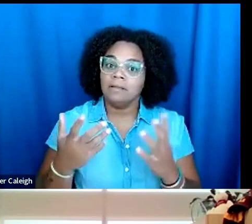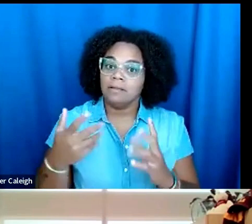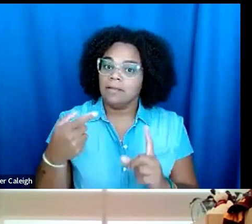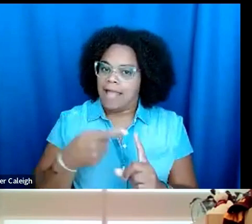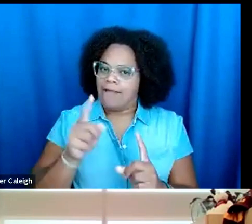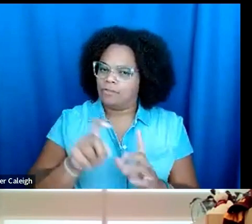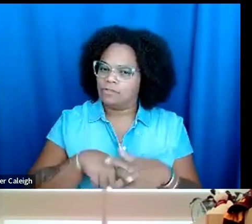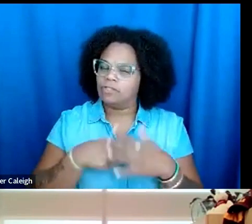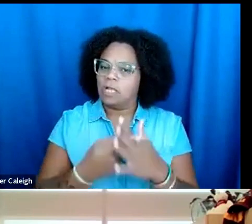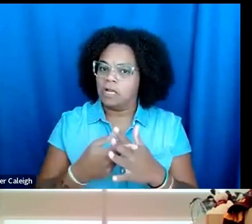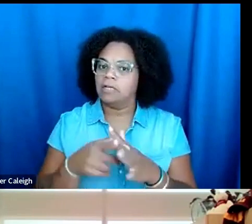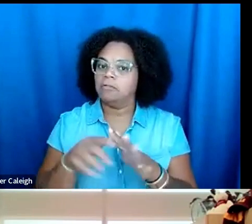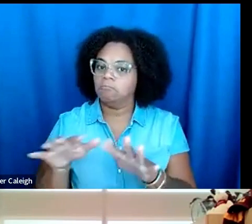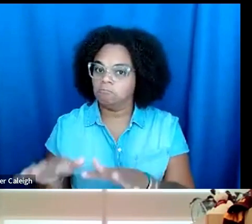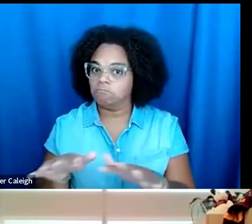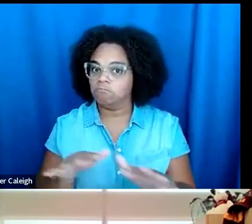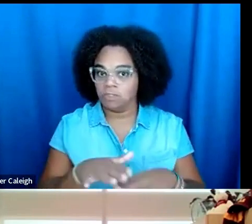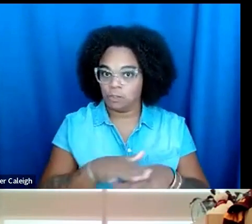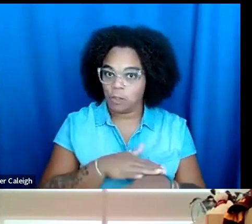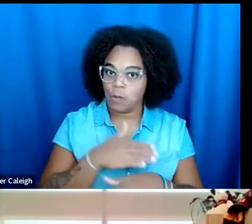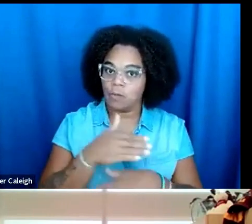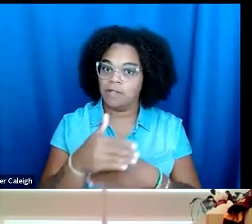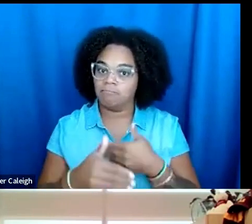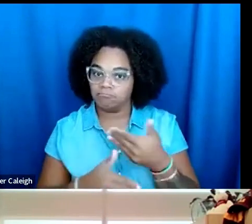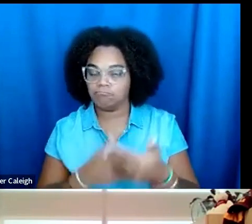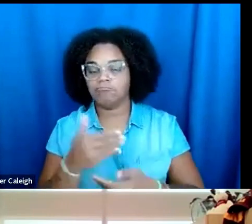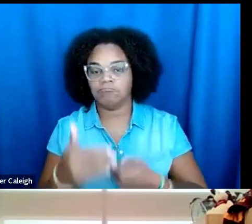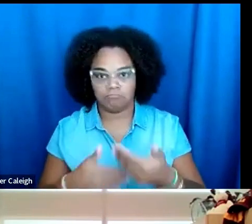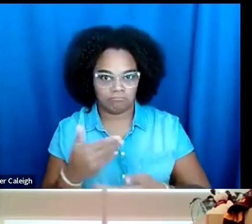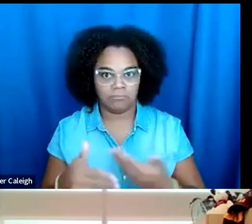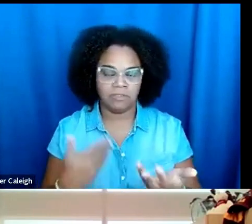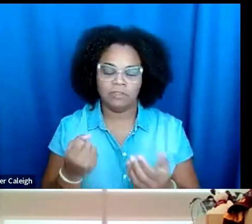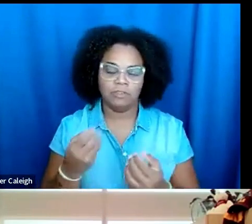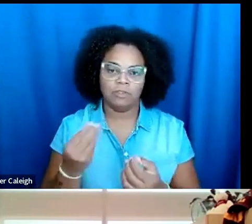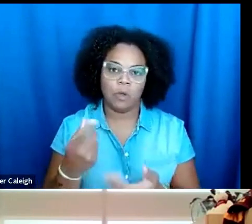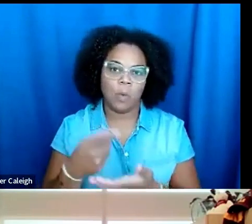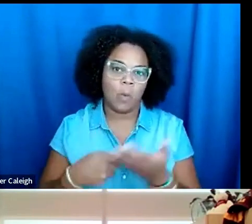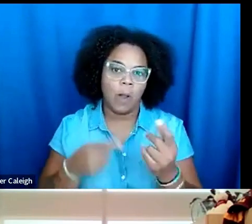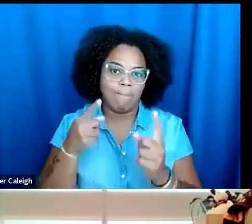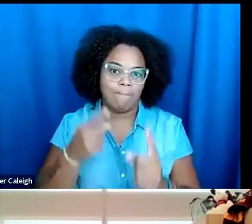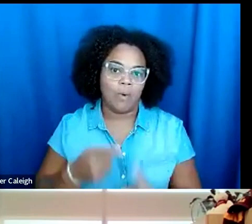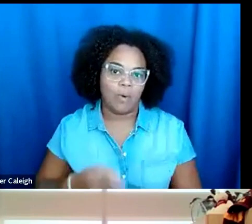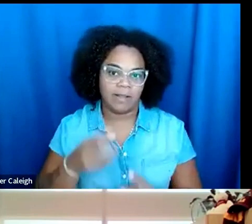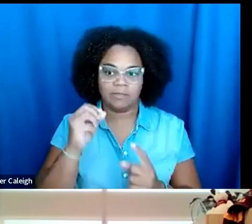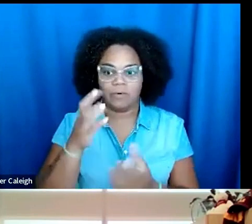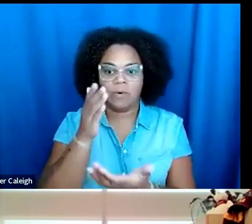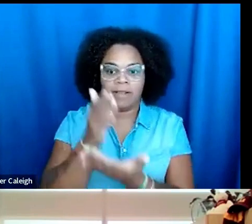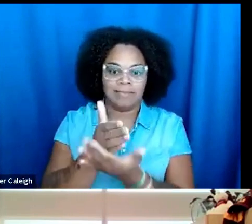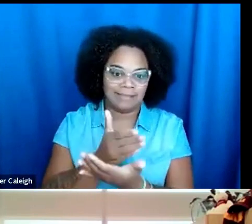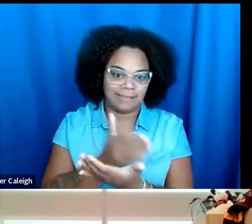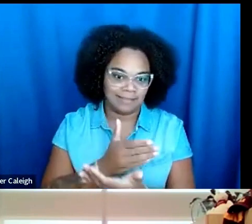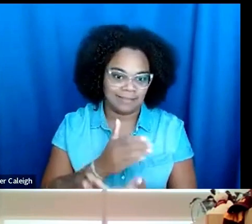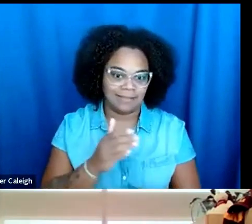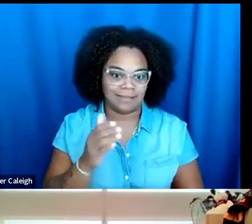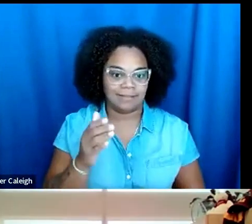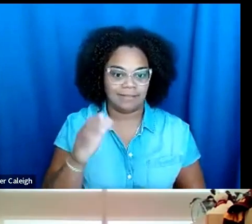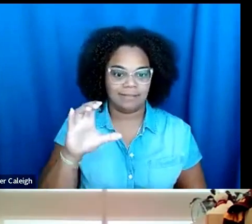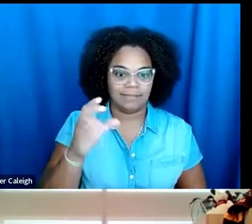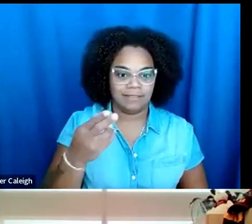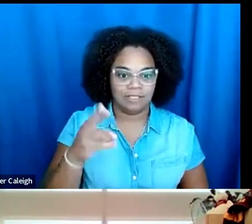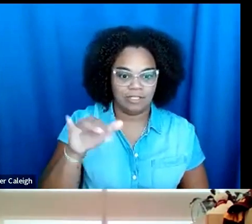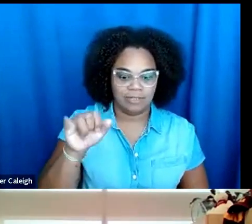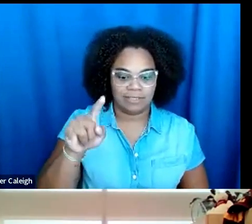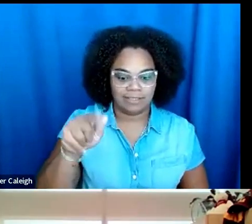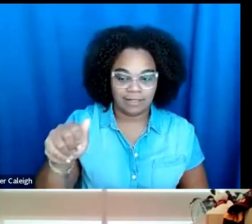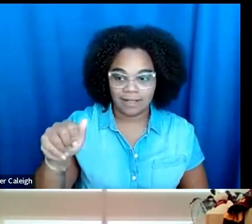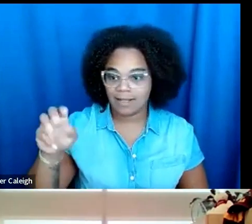glacier. So what are some take-home points from your lessons, Christina, Matt, and Rebecca, from